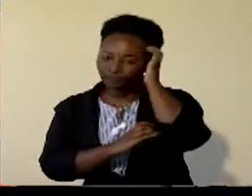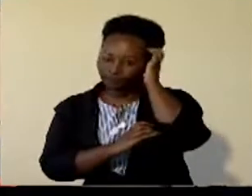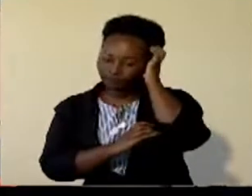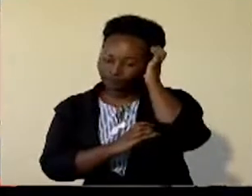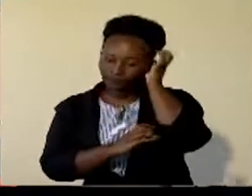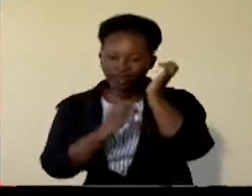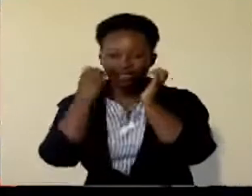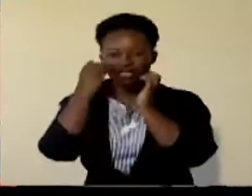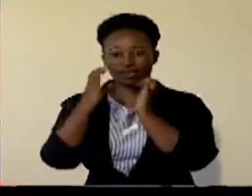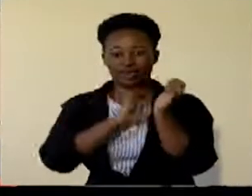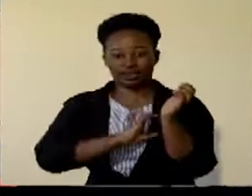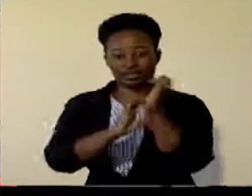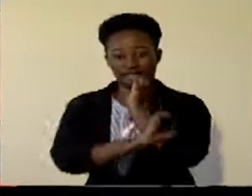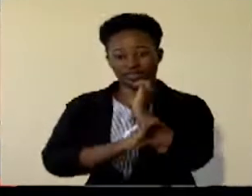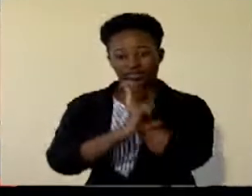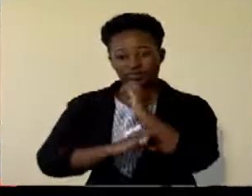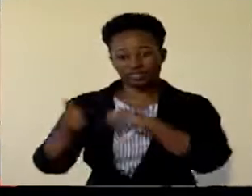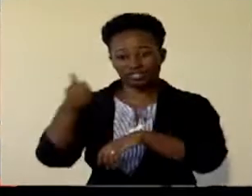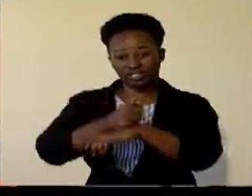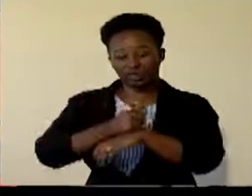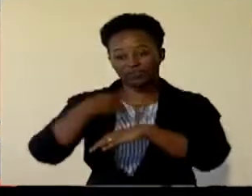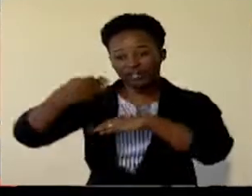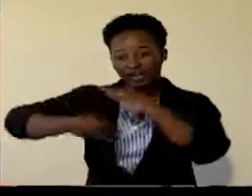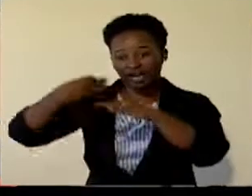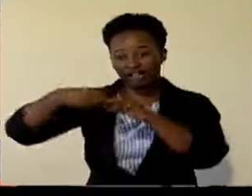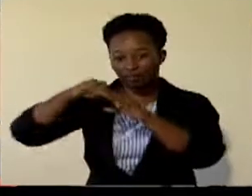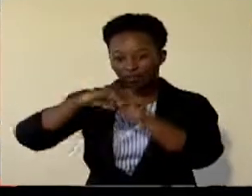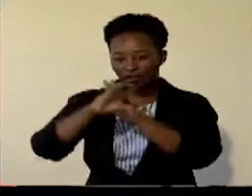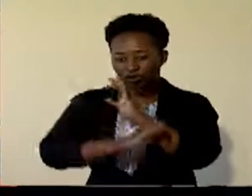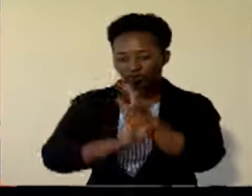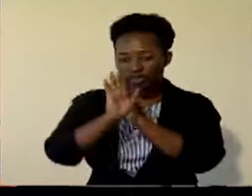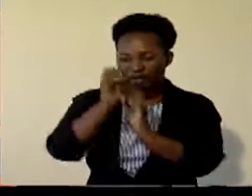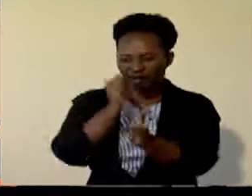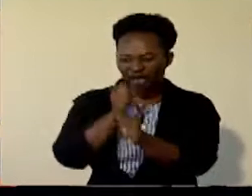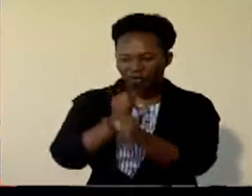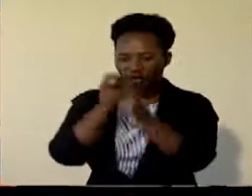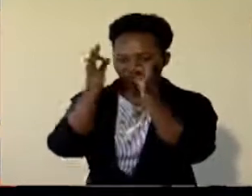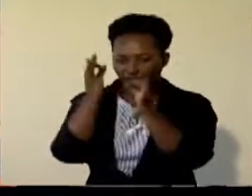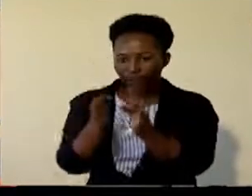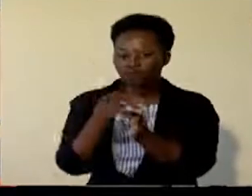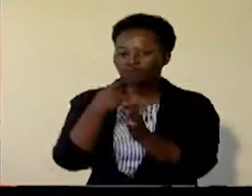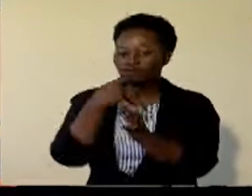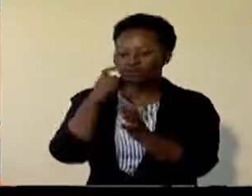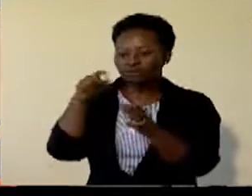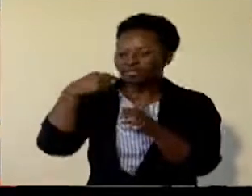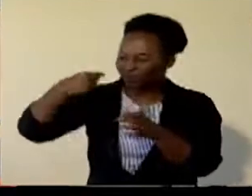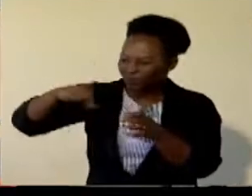if a country establishes domestic industries to produce manufactured goods which are of good